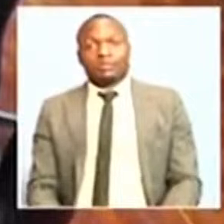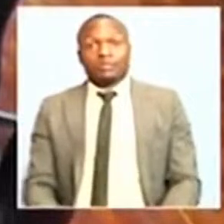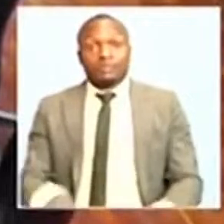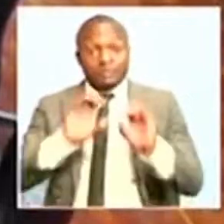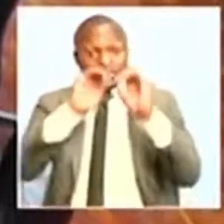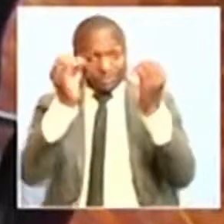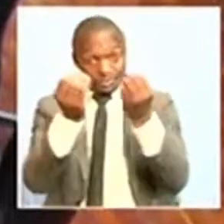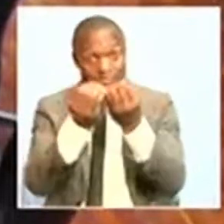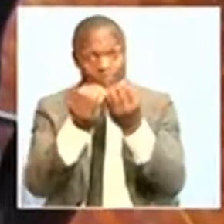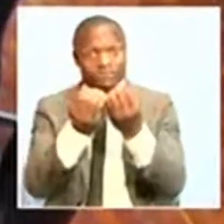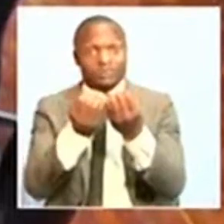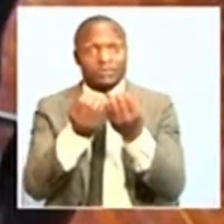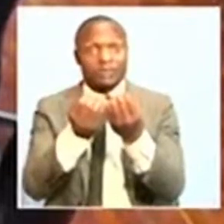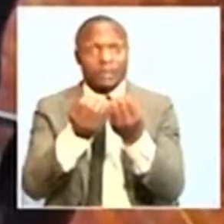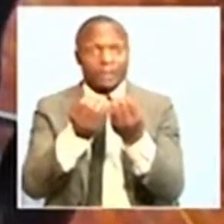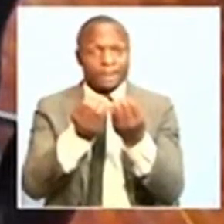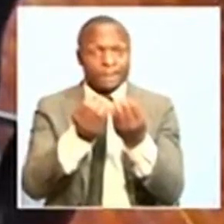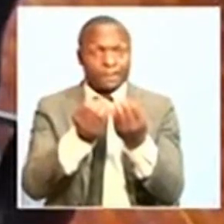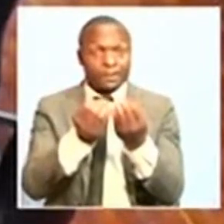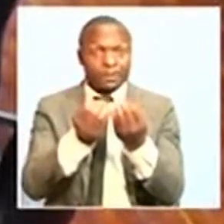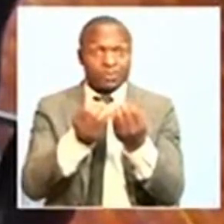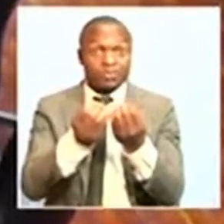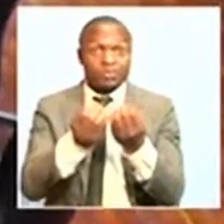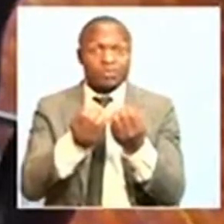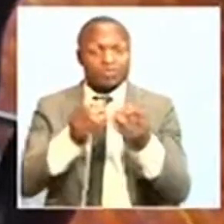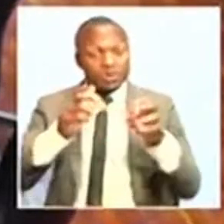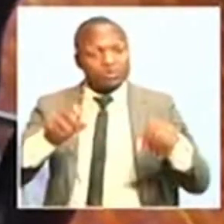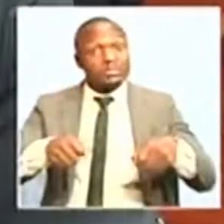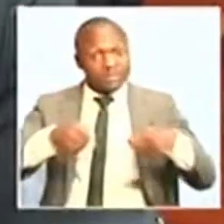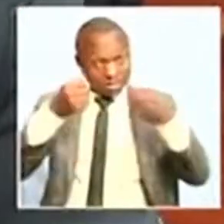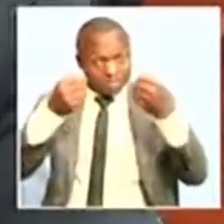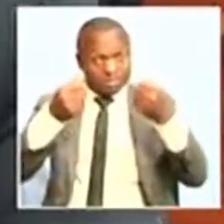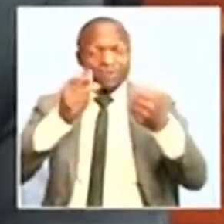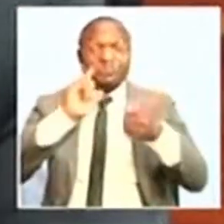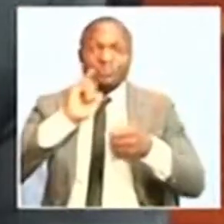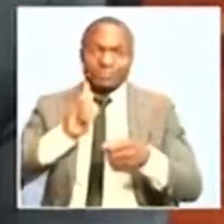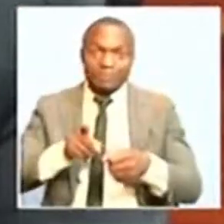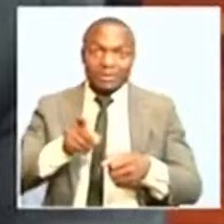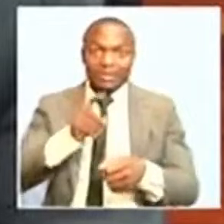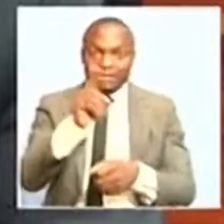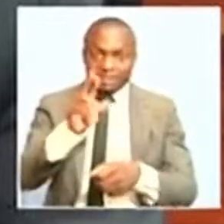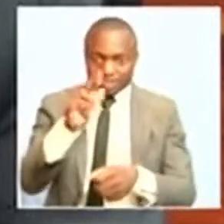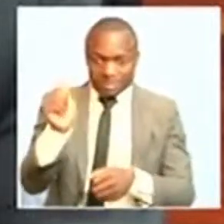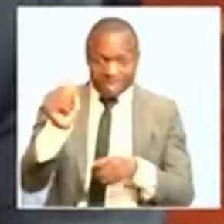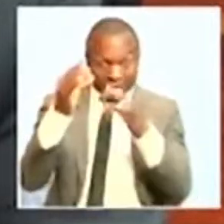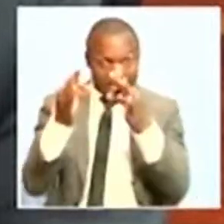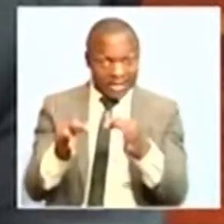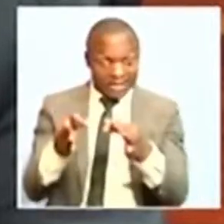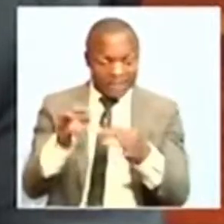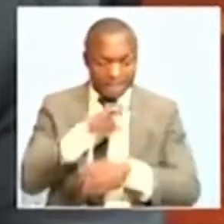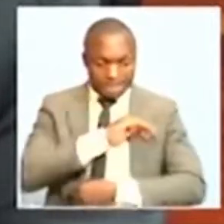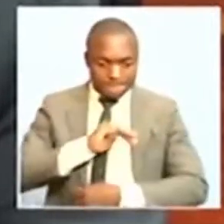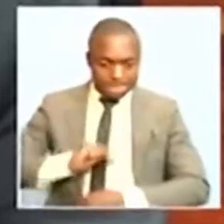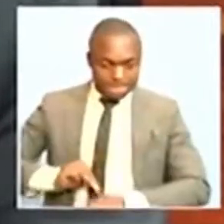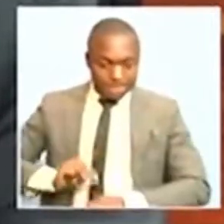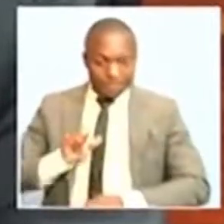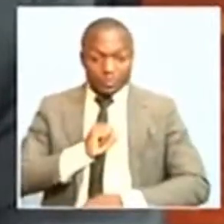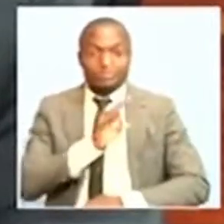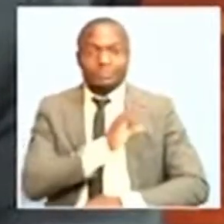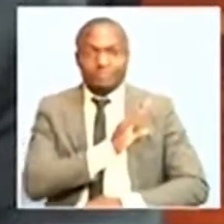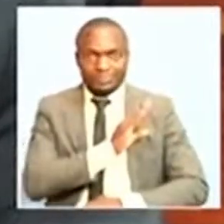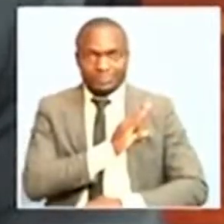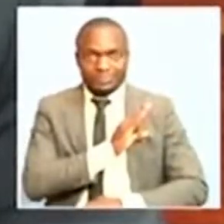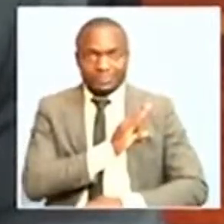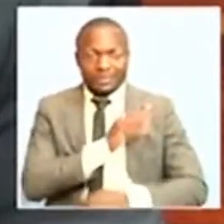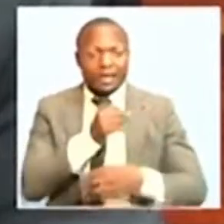organization which should be sued should be the ZRI, so that if a member of staff was made